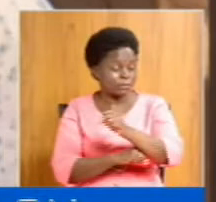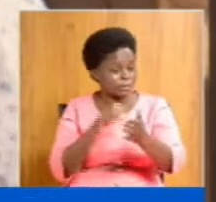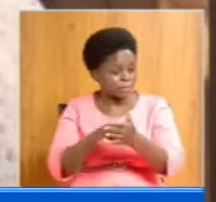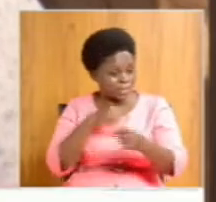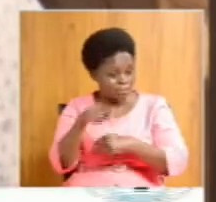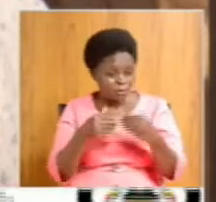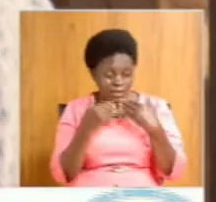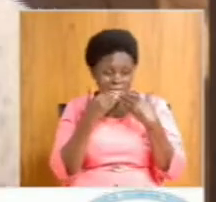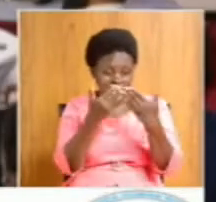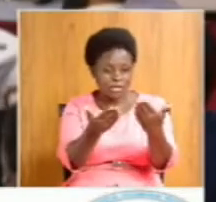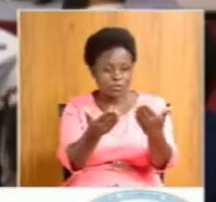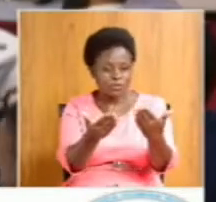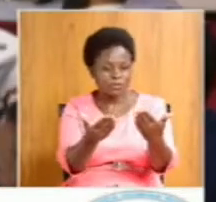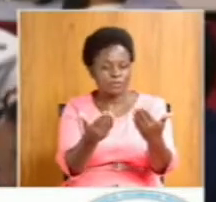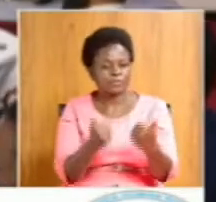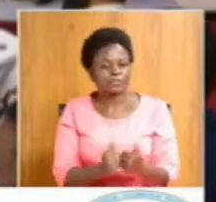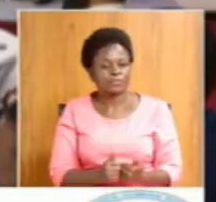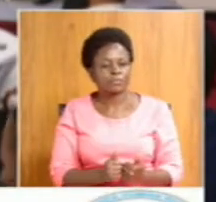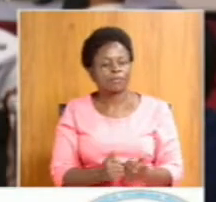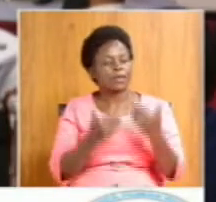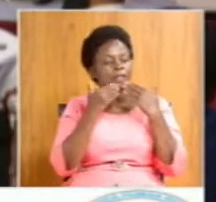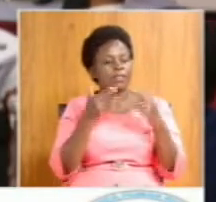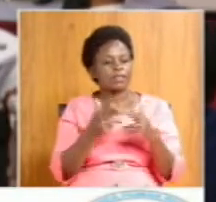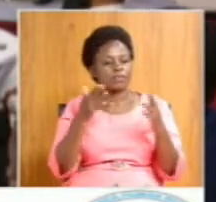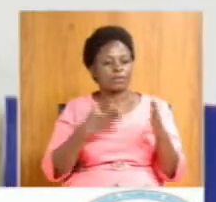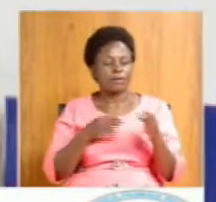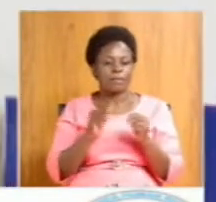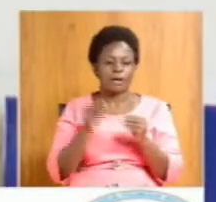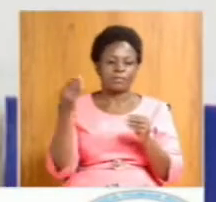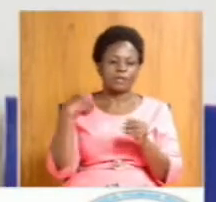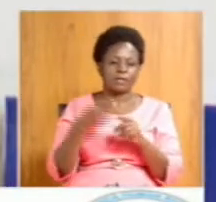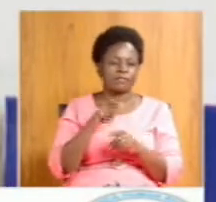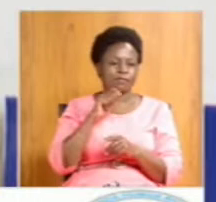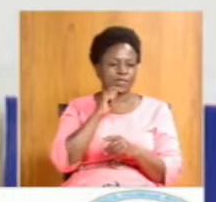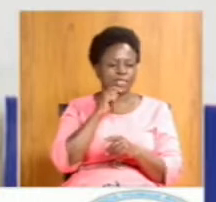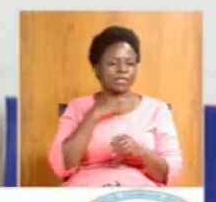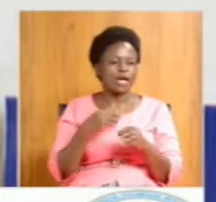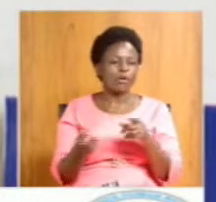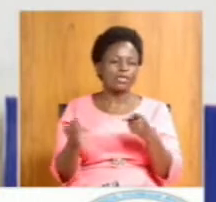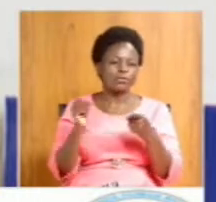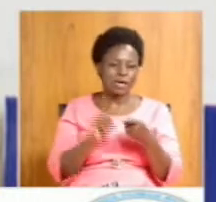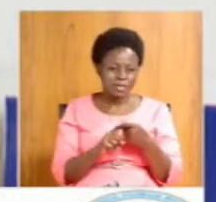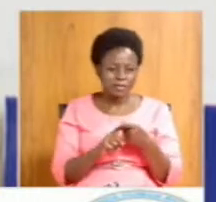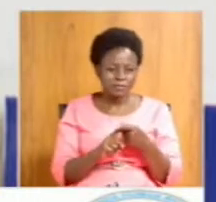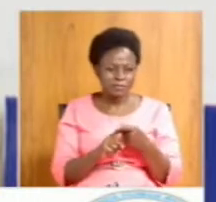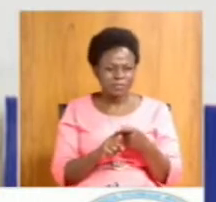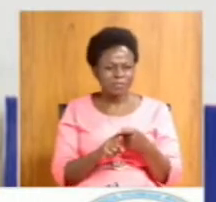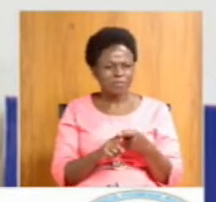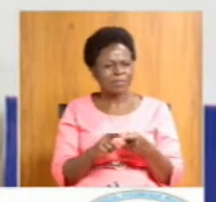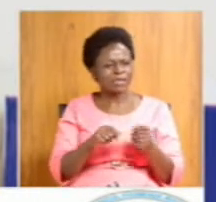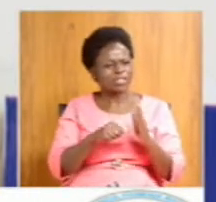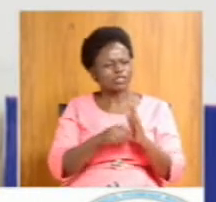process. Thank you. Thank you very much, brother, from TESO. Maybe I should add that there are